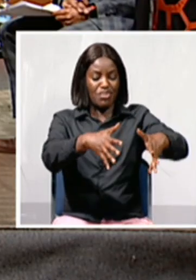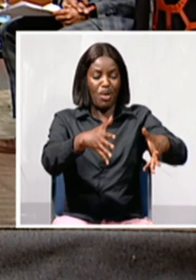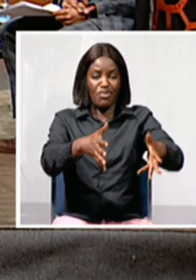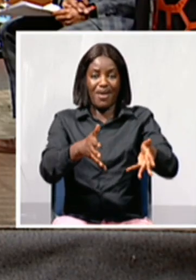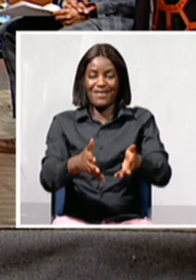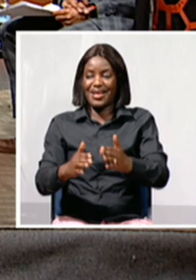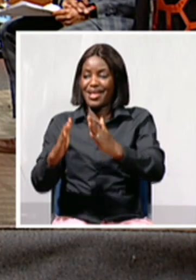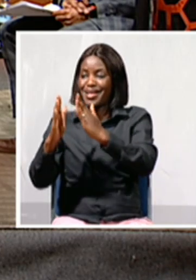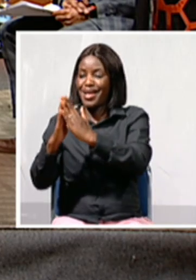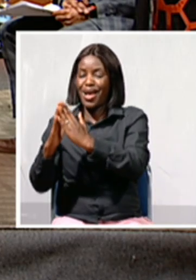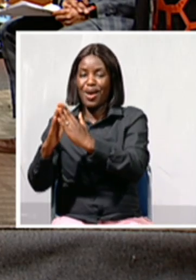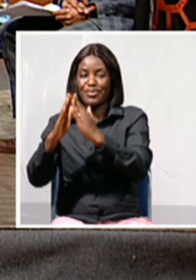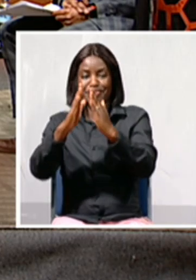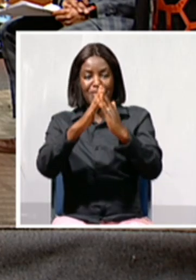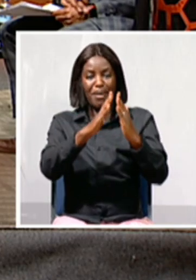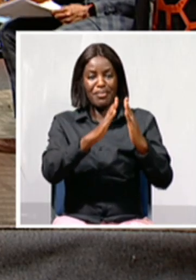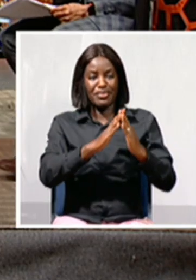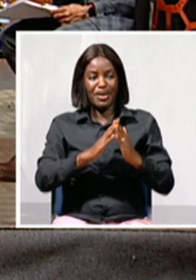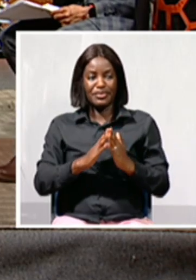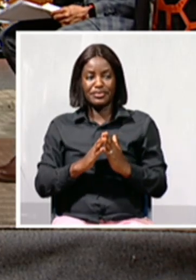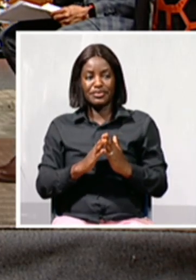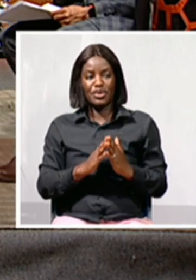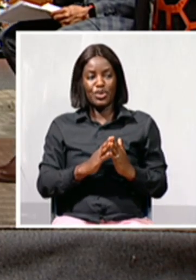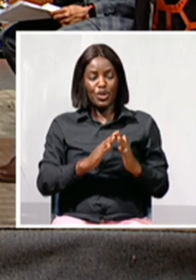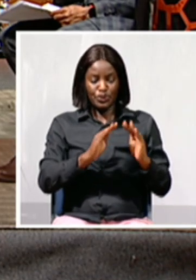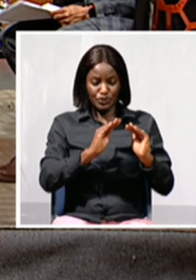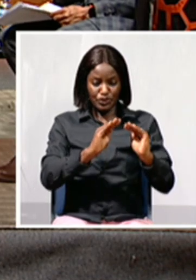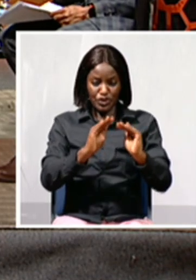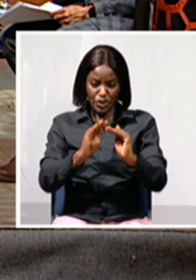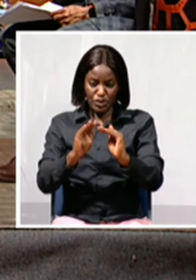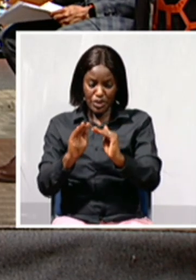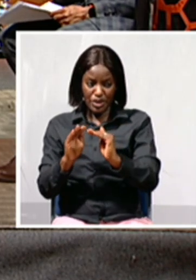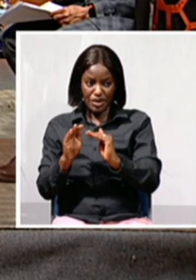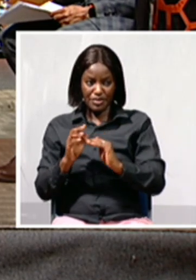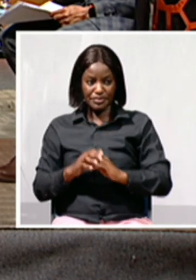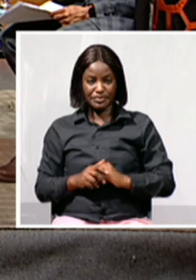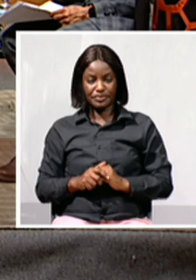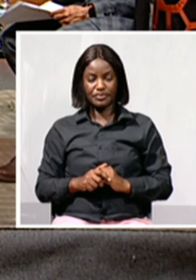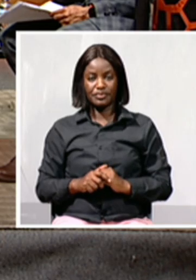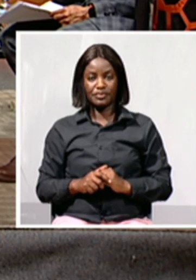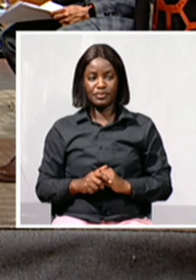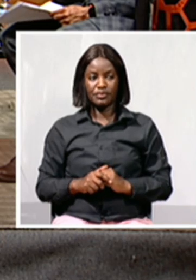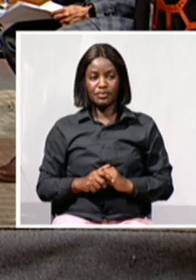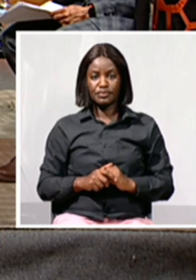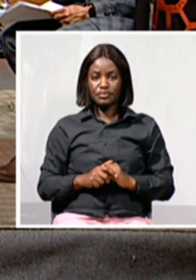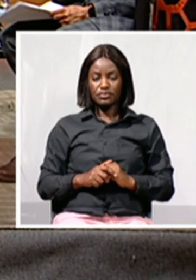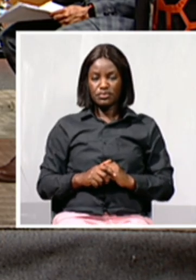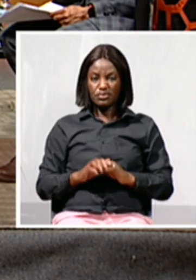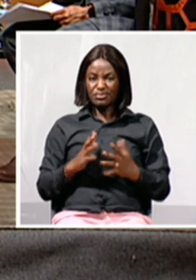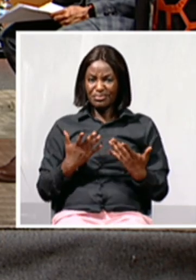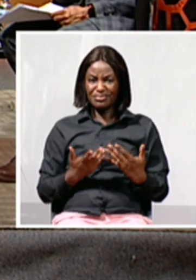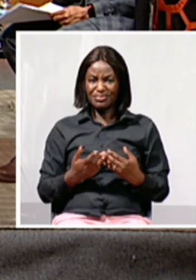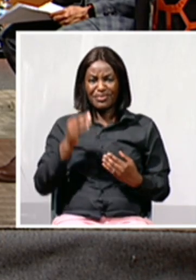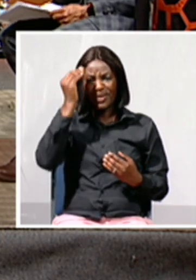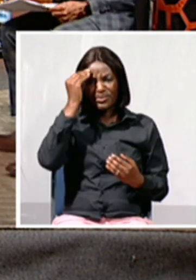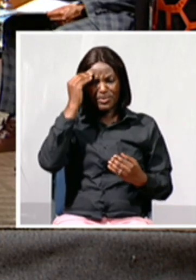sensitize the public. Just on one their moment. civic Is there duties. quality control involved? How does one gauge the quality of the message